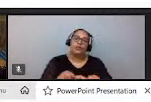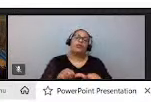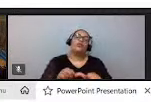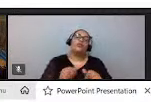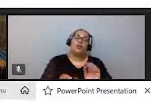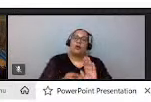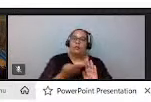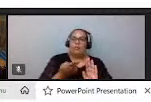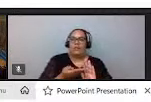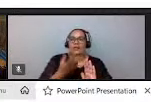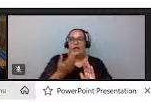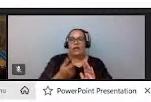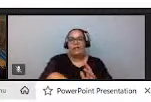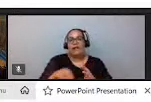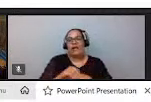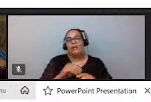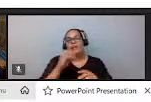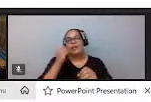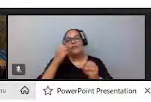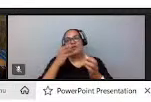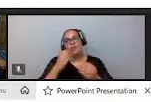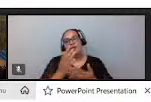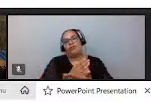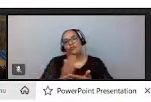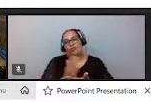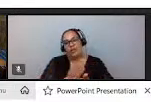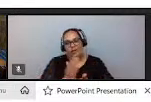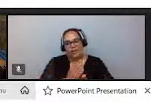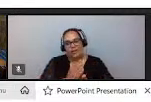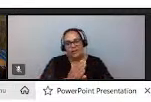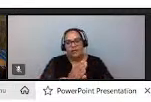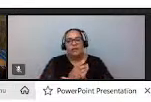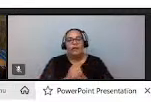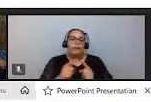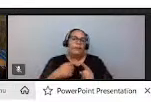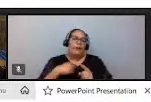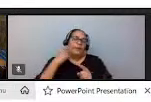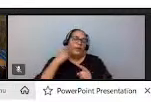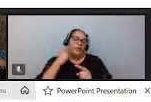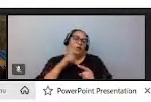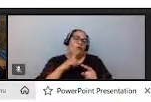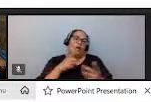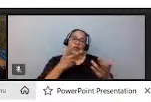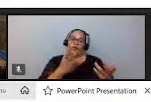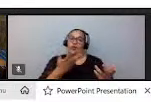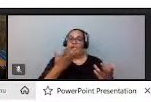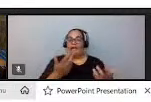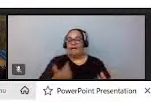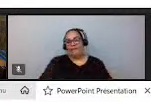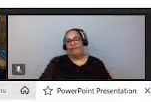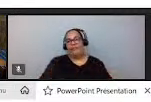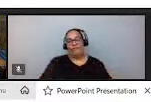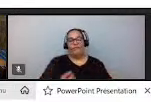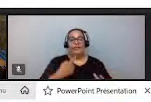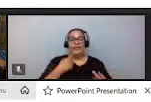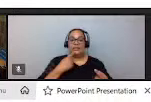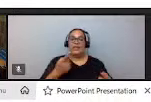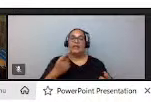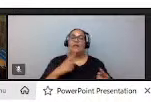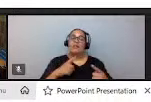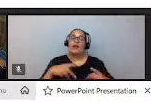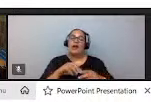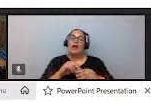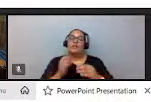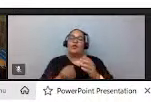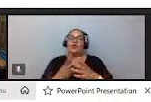updated in regard to information sharing um and I think whilst there has been mention I think in regard